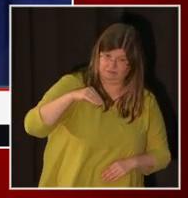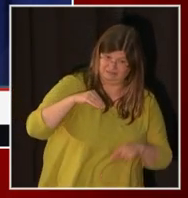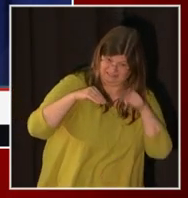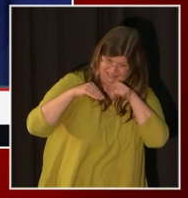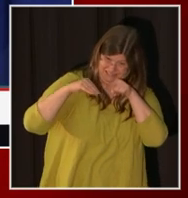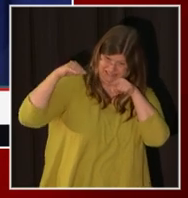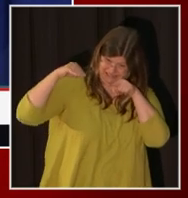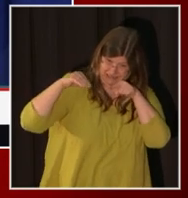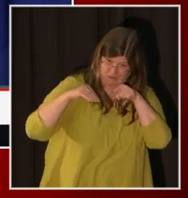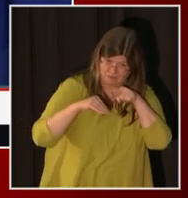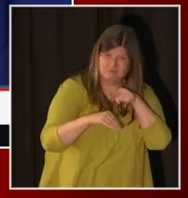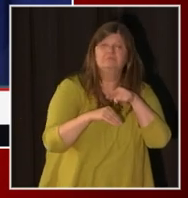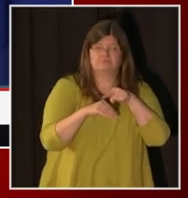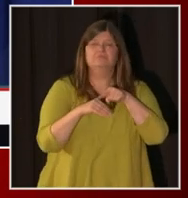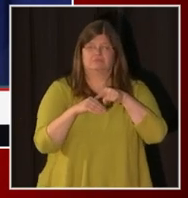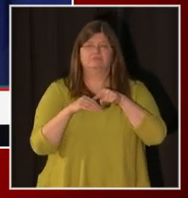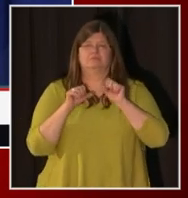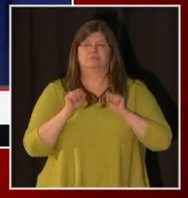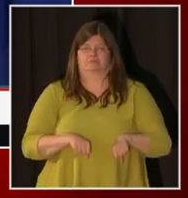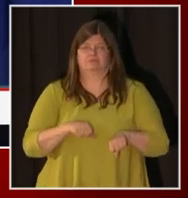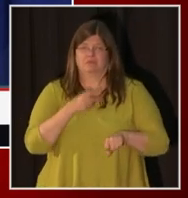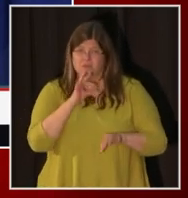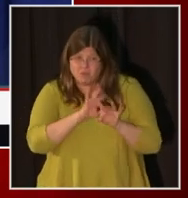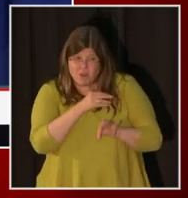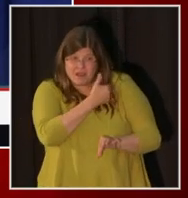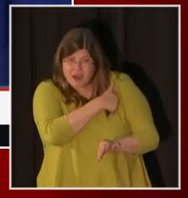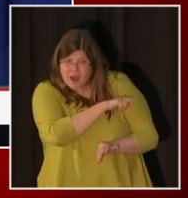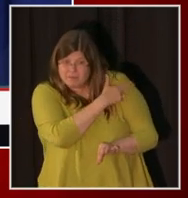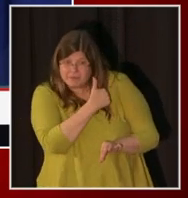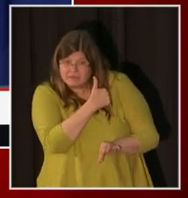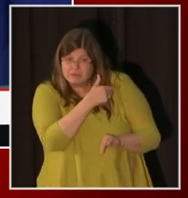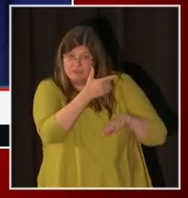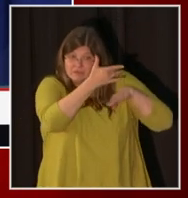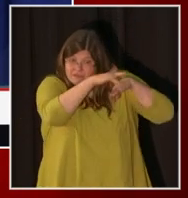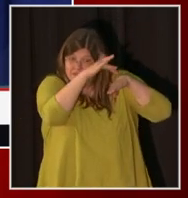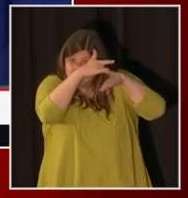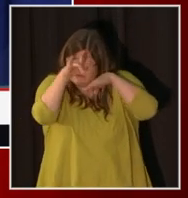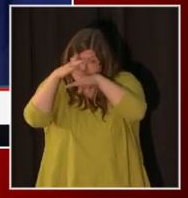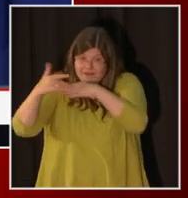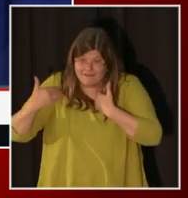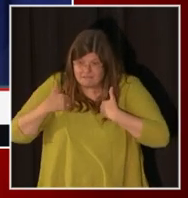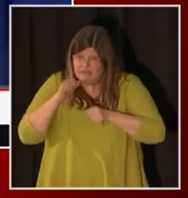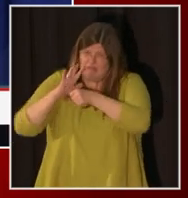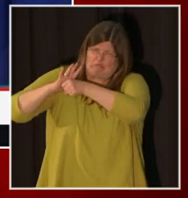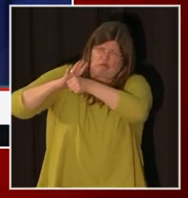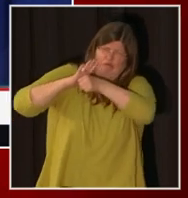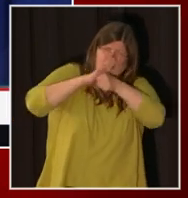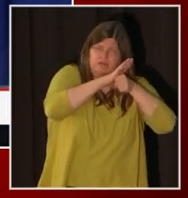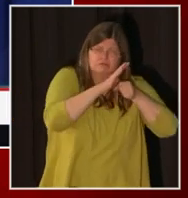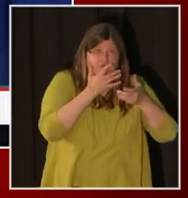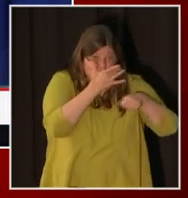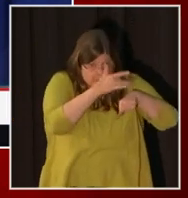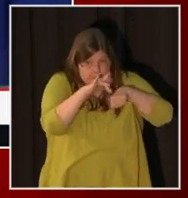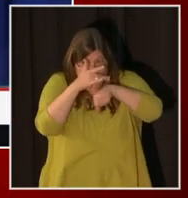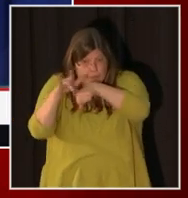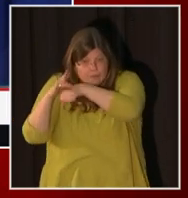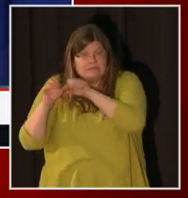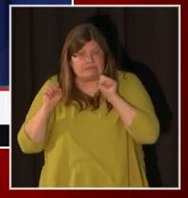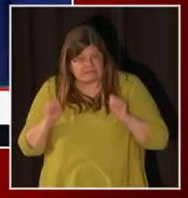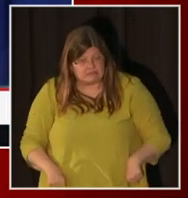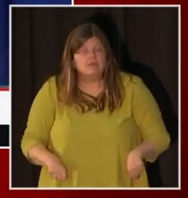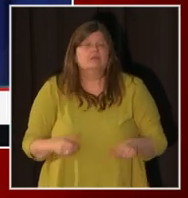hospital capacity can operate in a normal fashion, and when we are